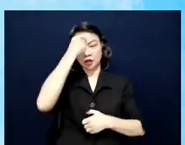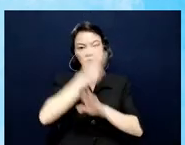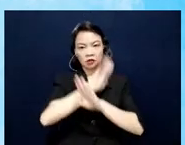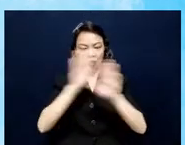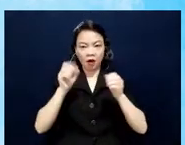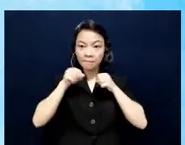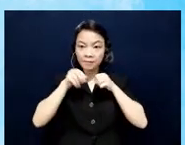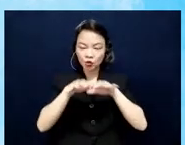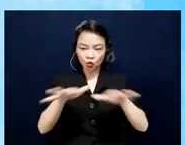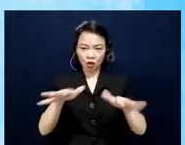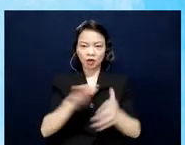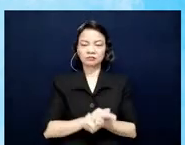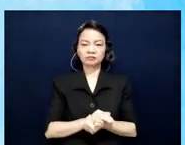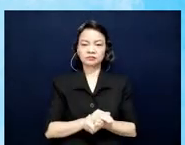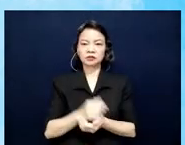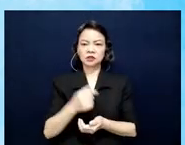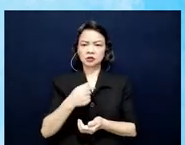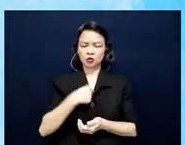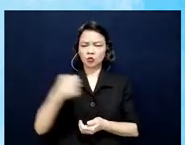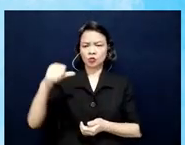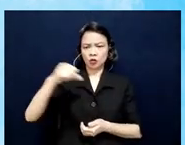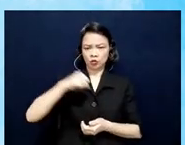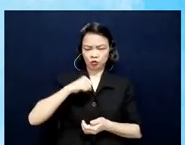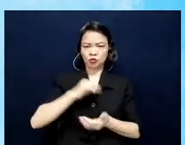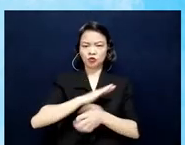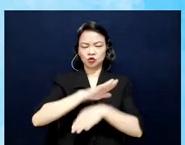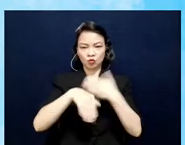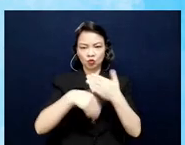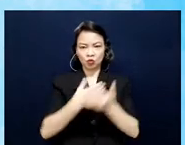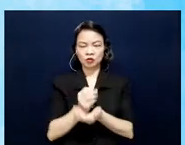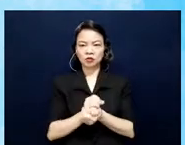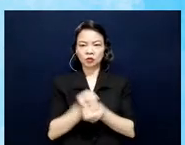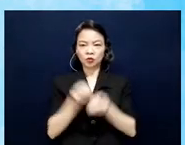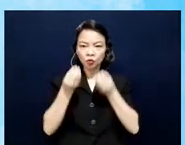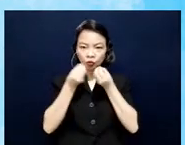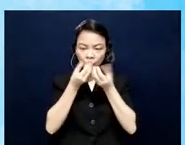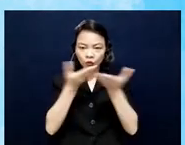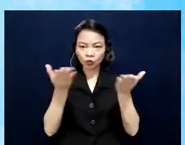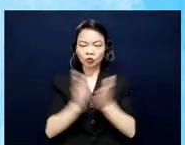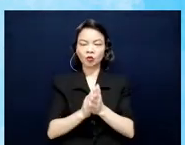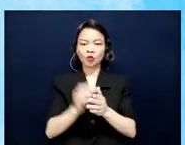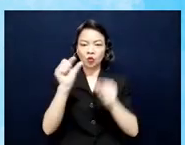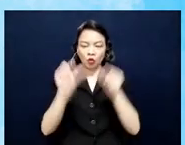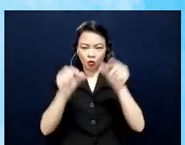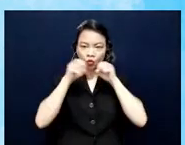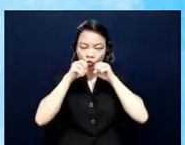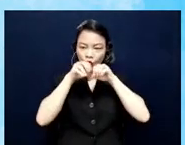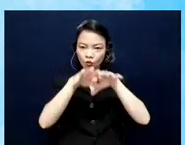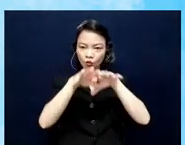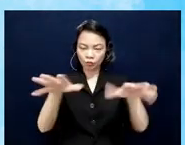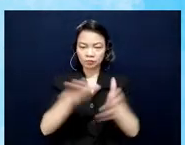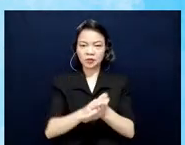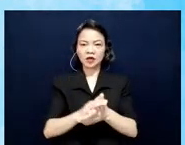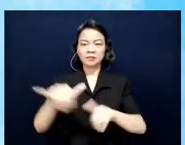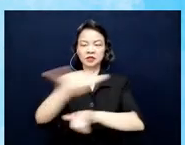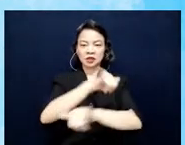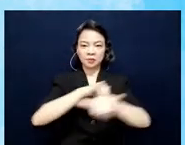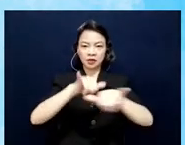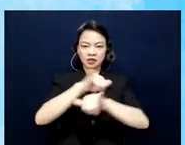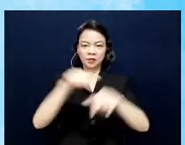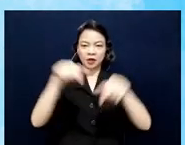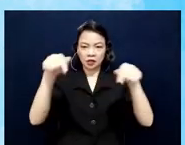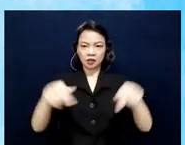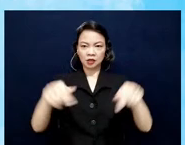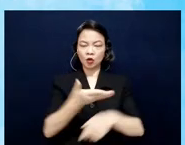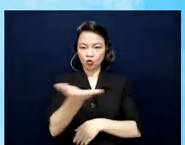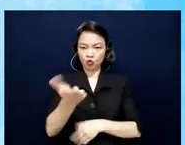the young peer educators and influencers here with us today. You play an important role in